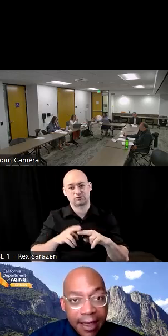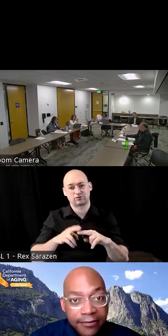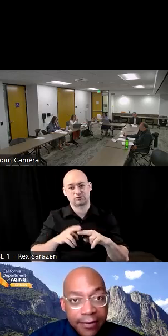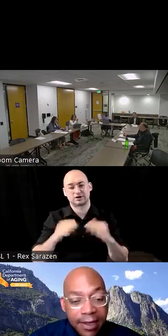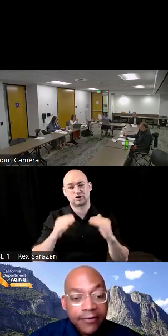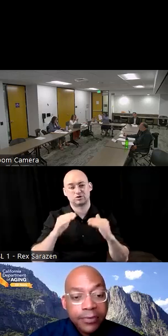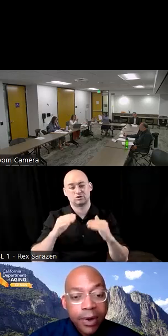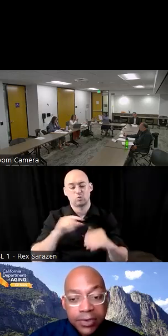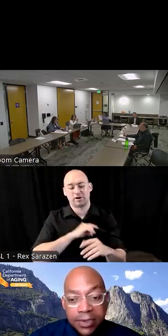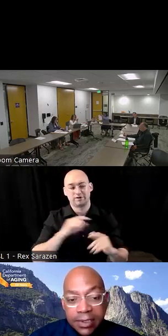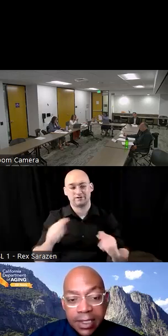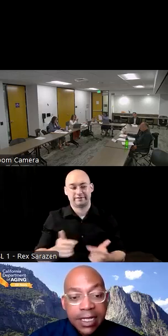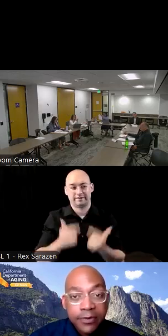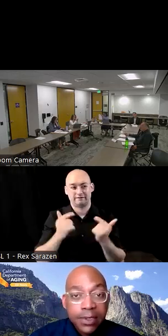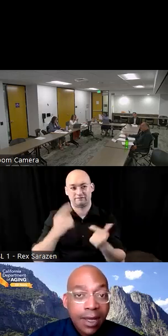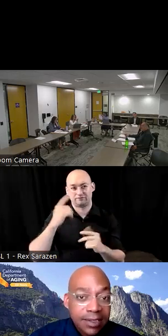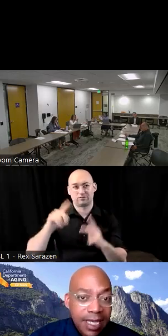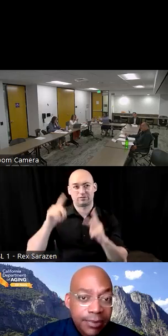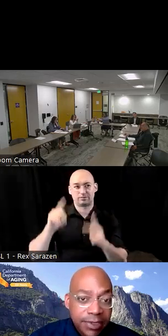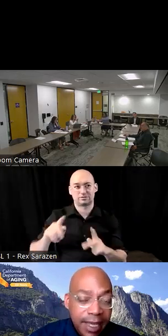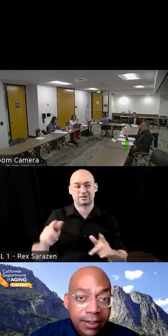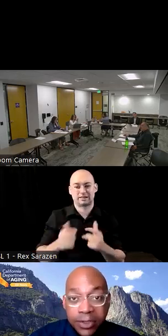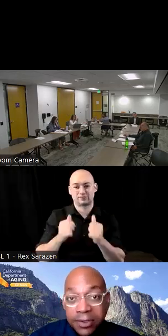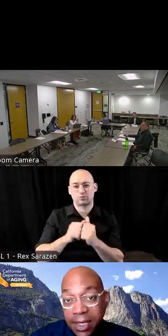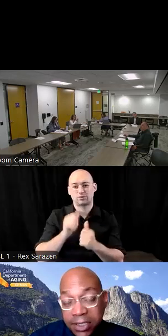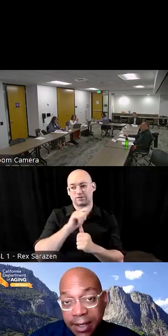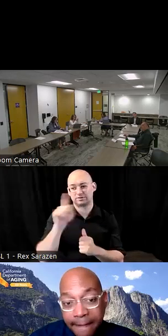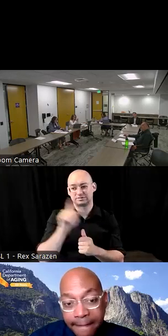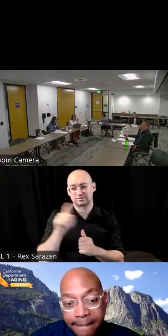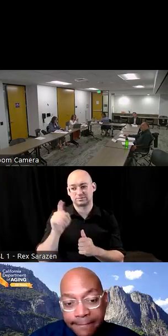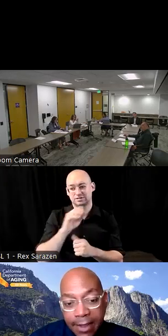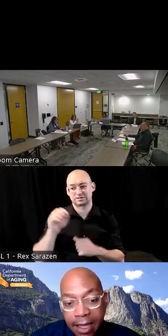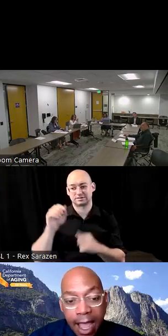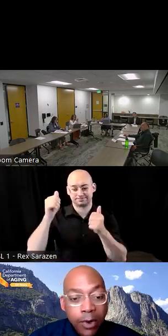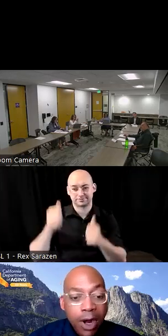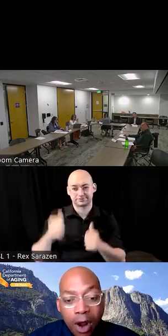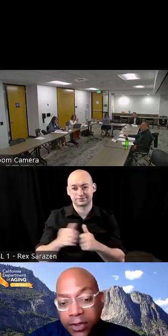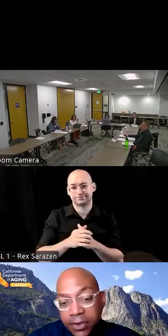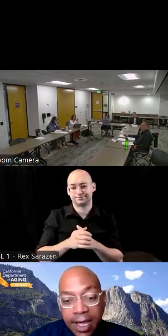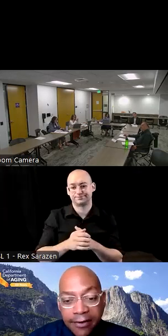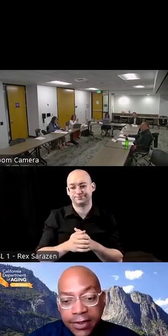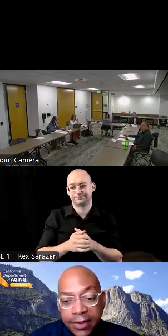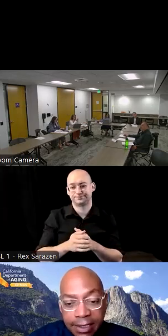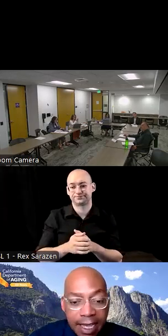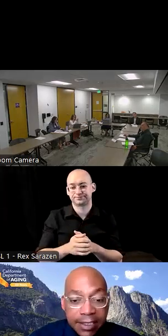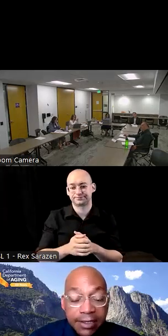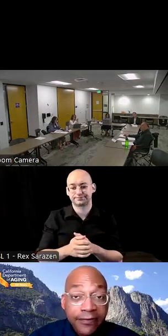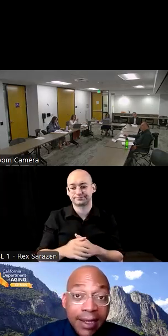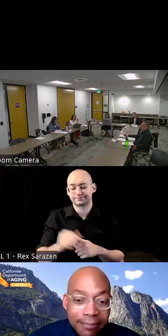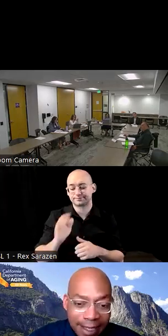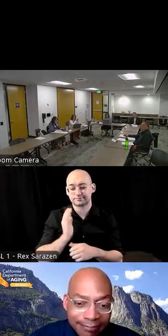of life for the persons living with Alzheimer's and/or dementia. And we are also confident